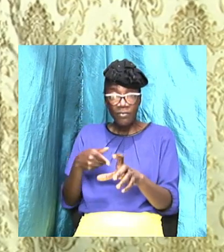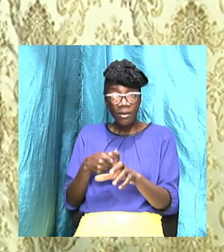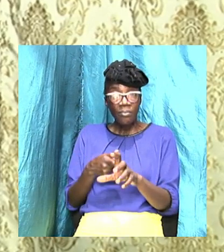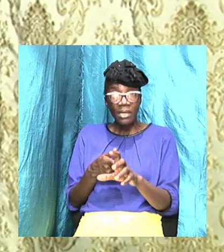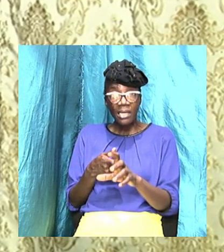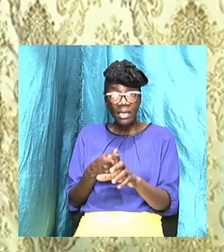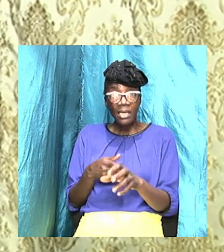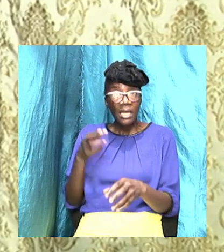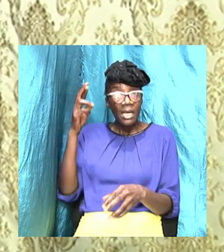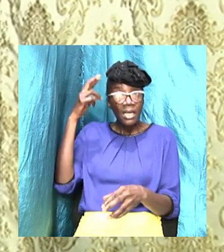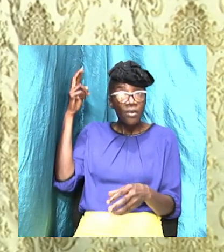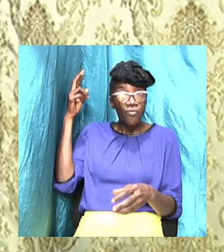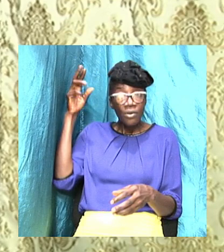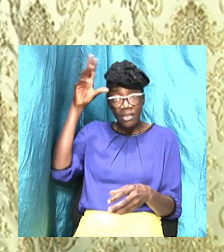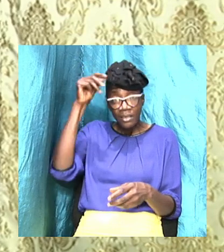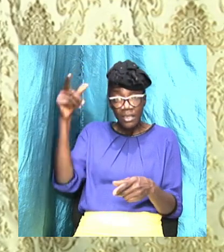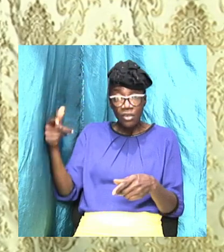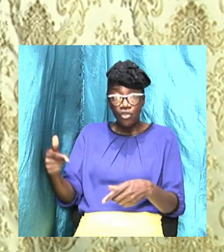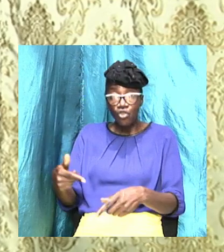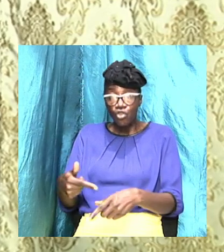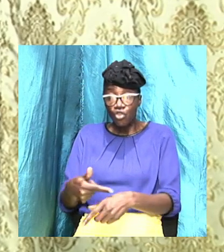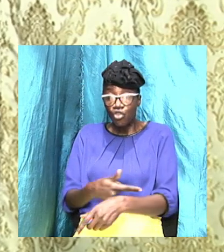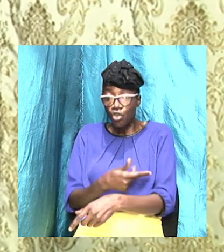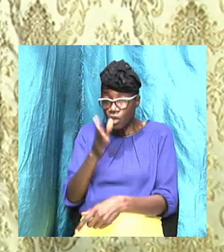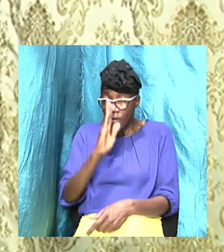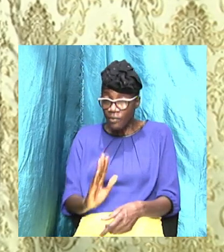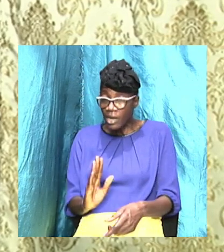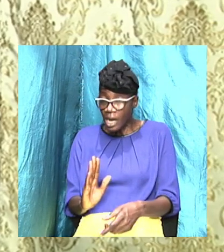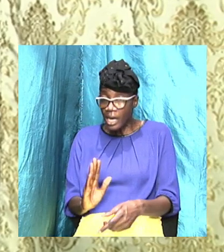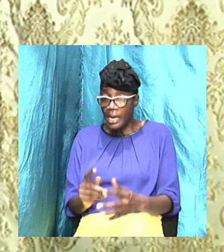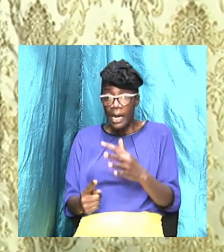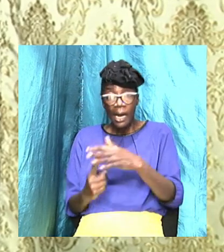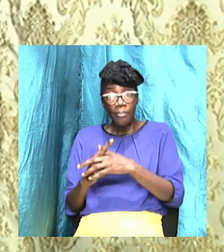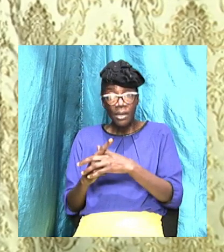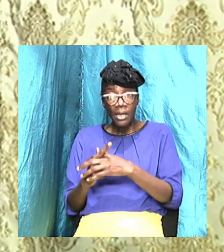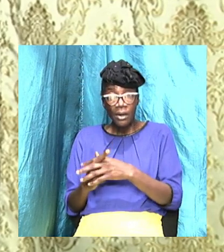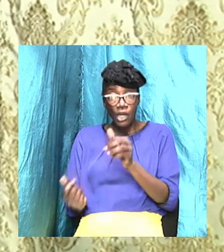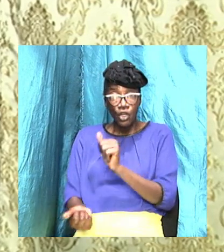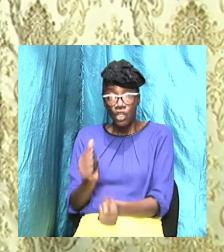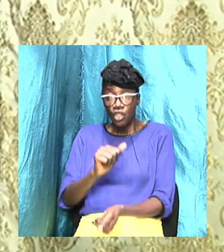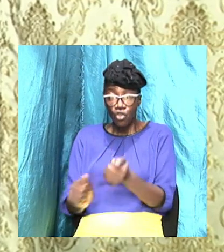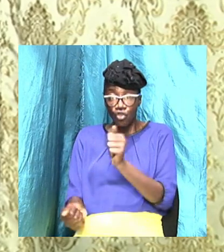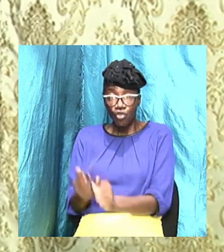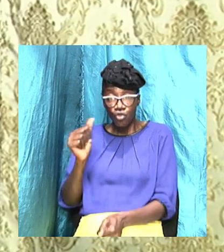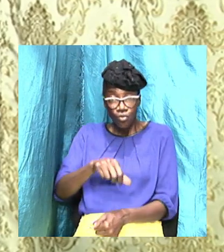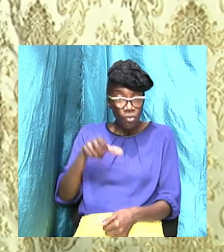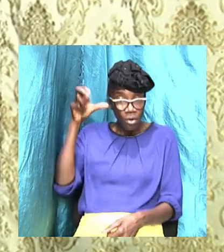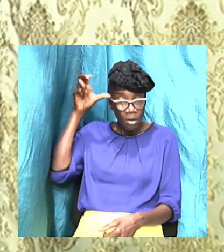The reason the Son of God appeared was to destroy the devil's work.